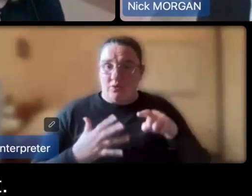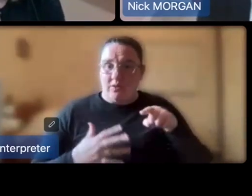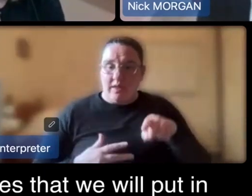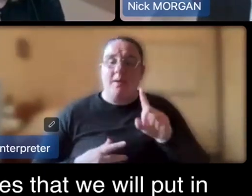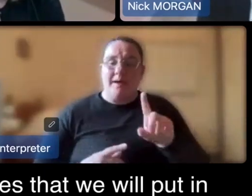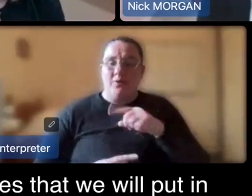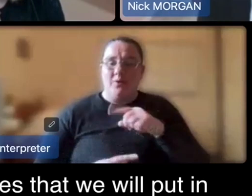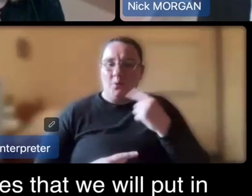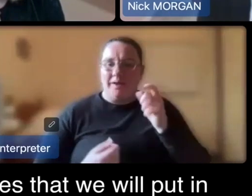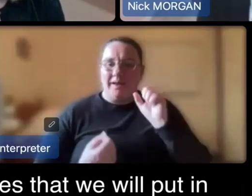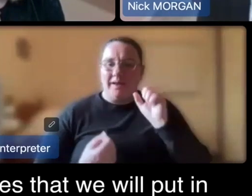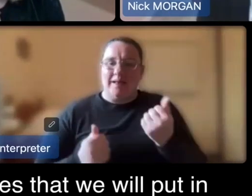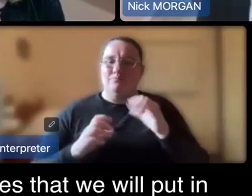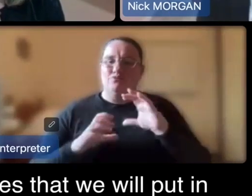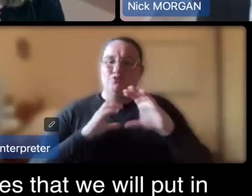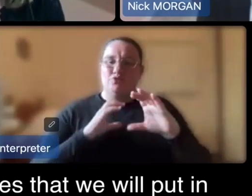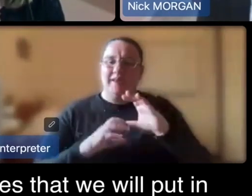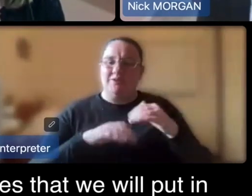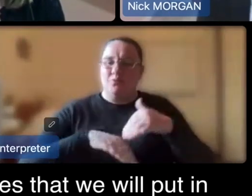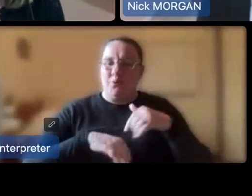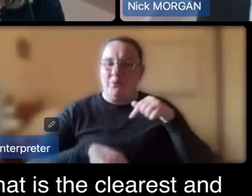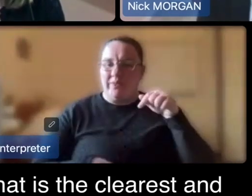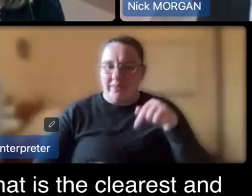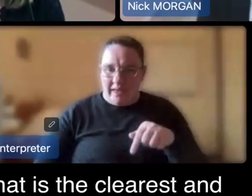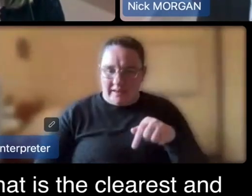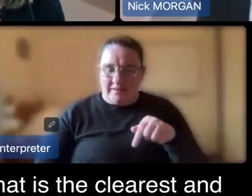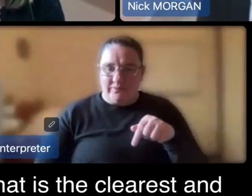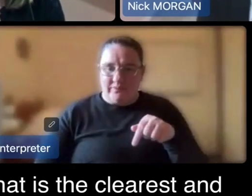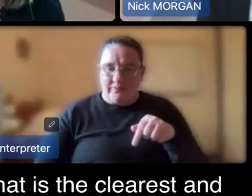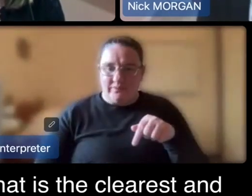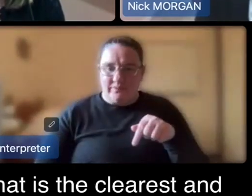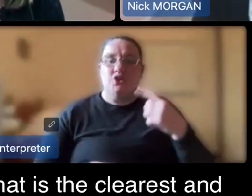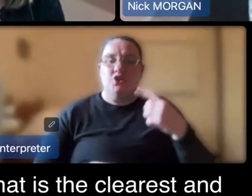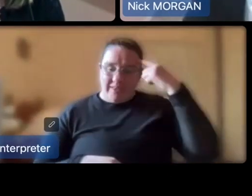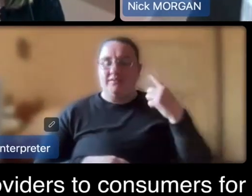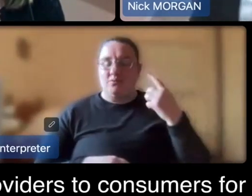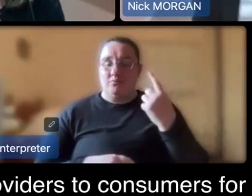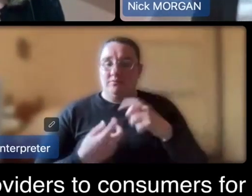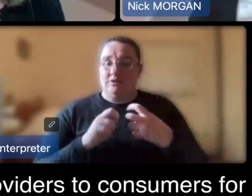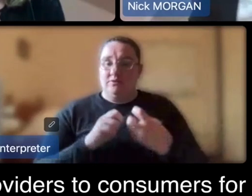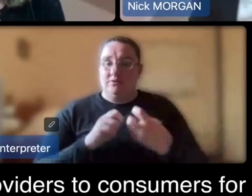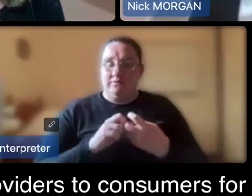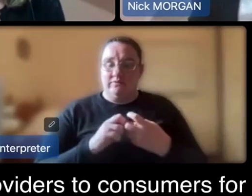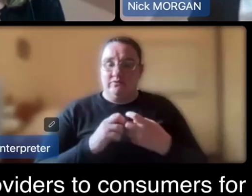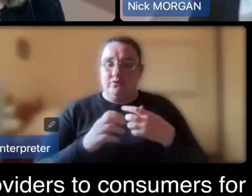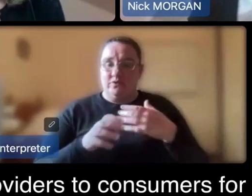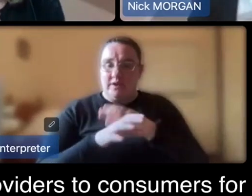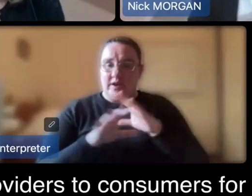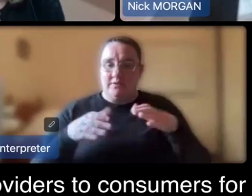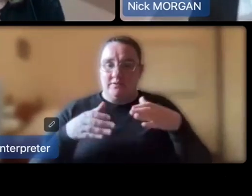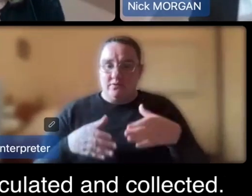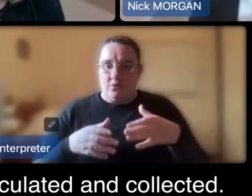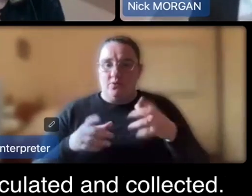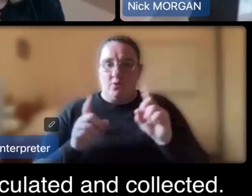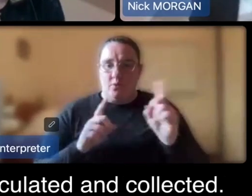difficulties with it. So I think one of the issues that we'll put in front of the task force is what is the clearest and most transparent way for providers and